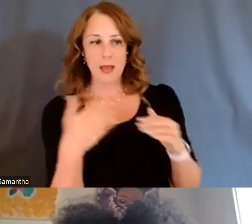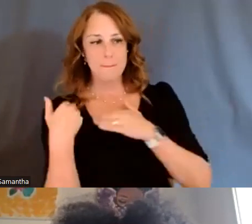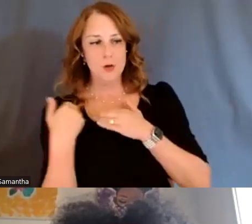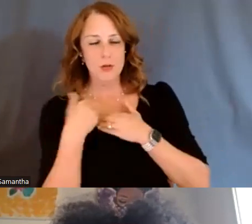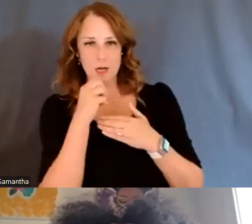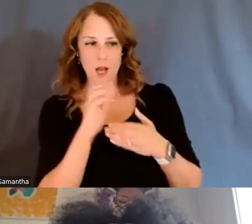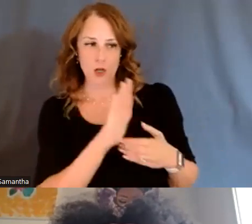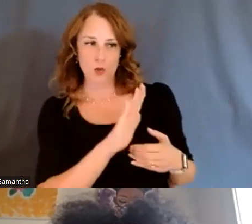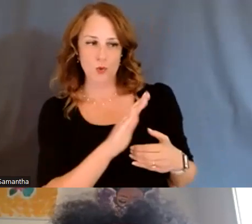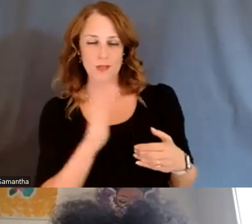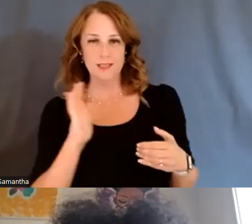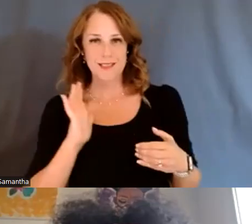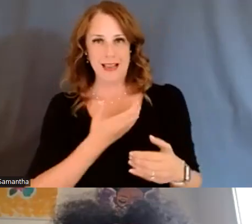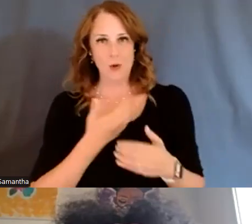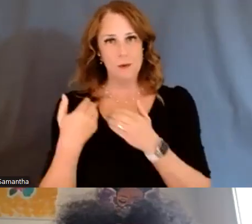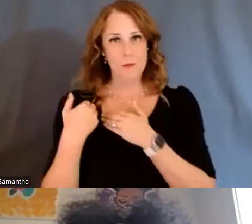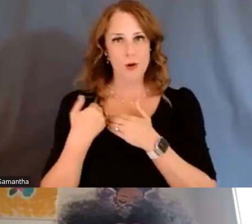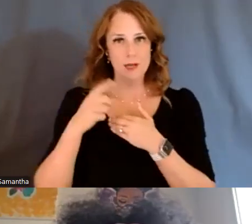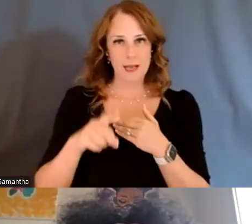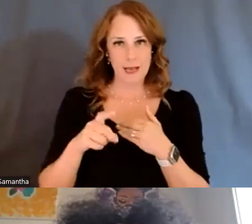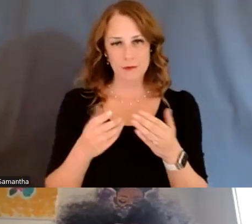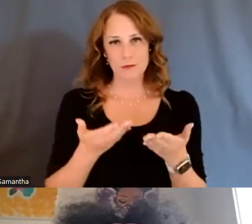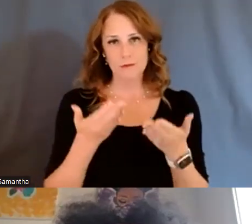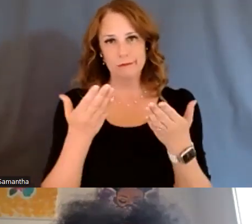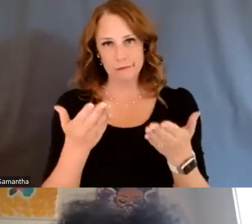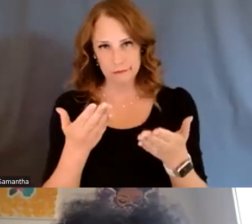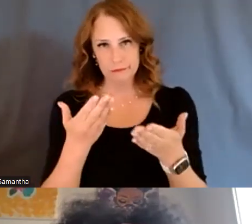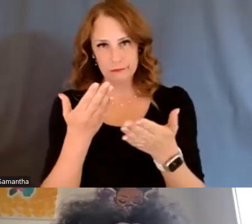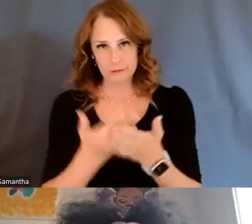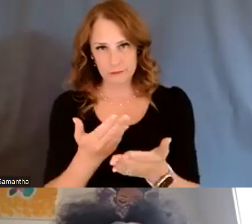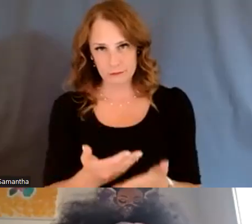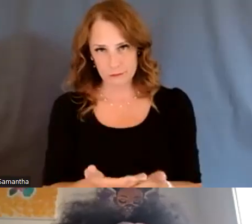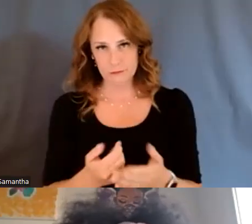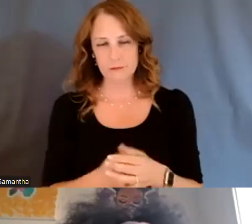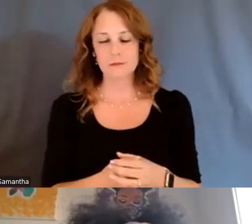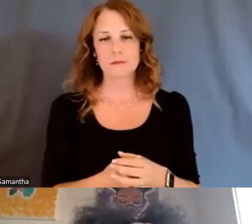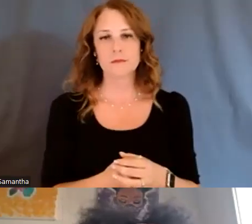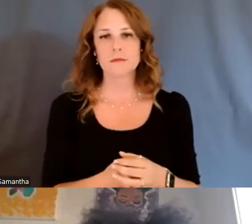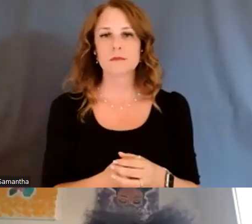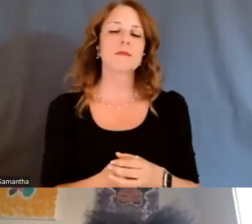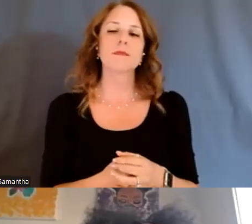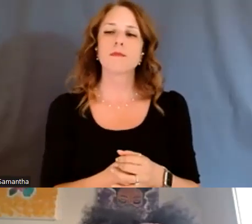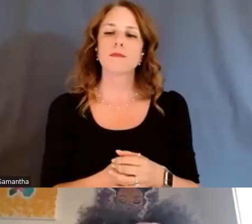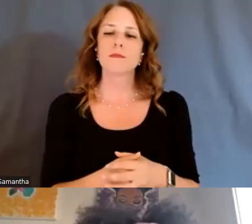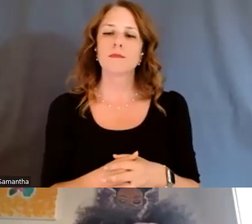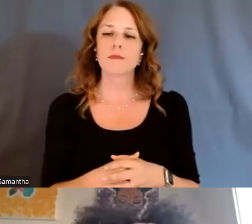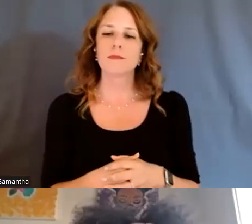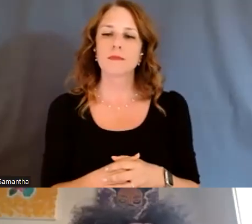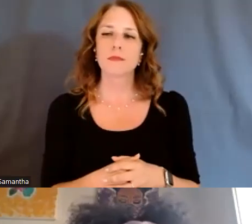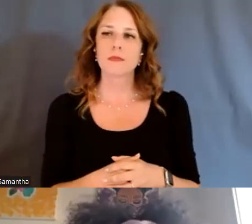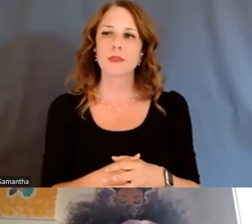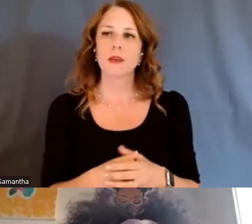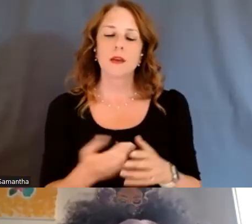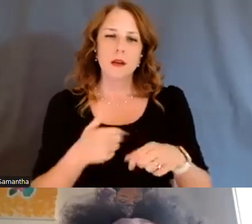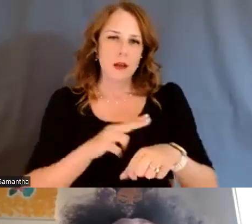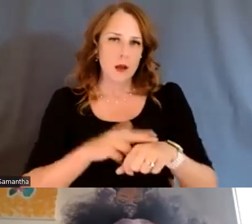on the state's shoulders, as we are the ones who have to bring the prosecution. So that's sort of, and then we, of course, go